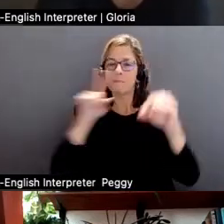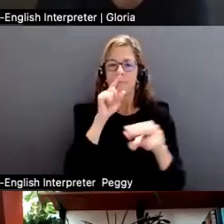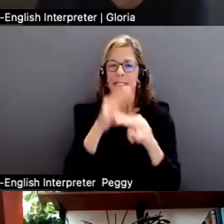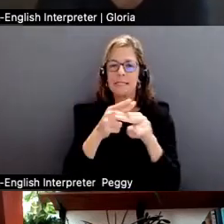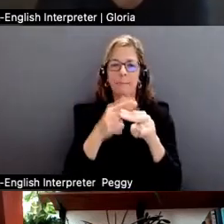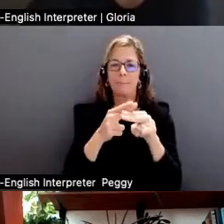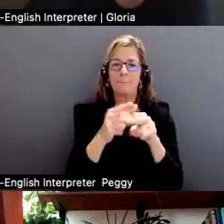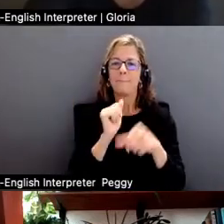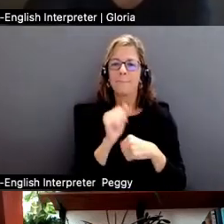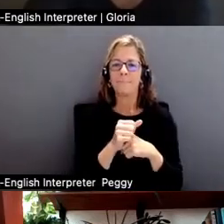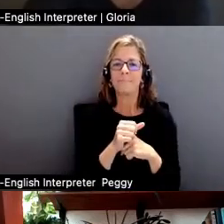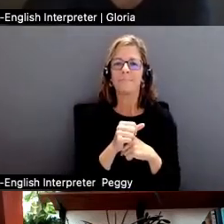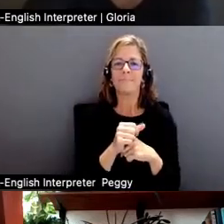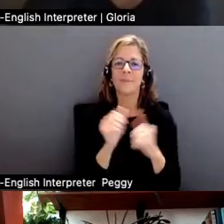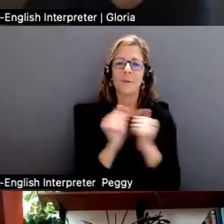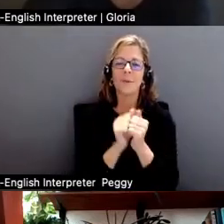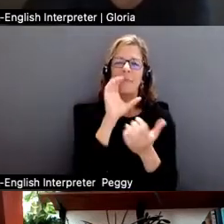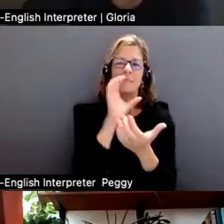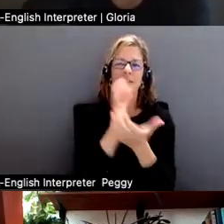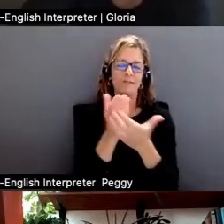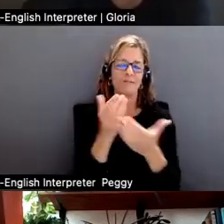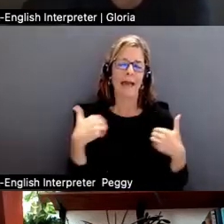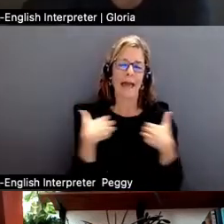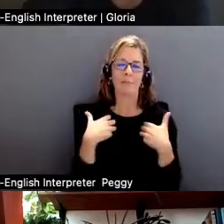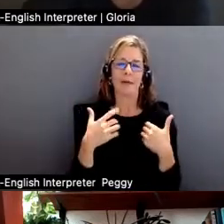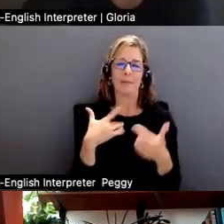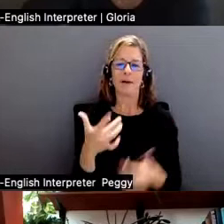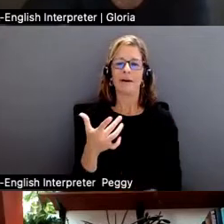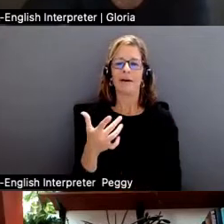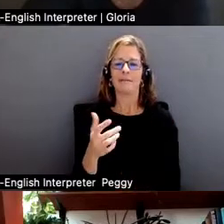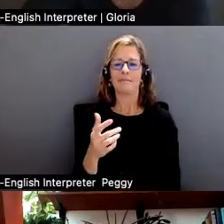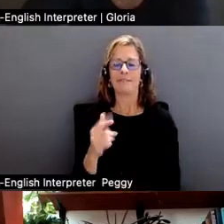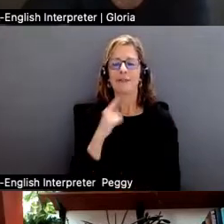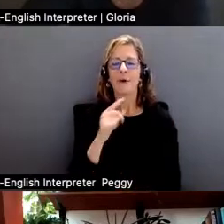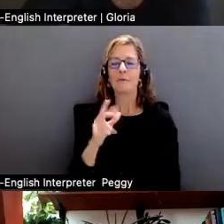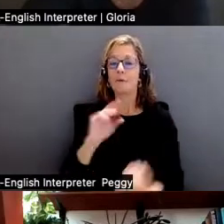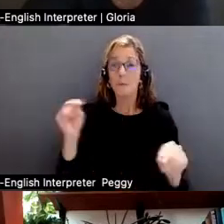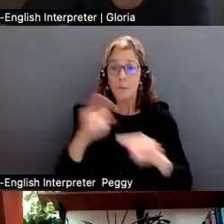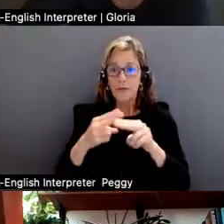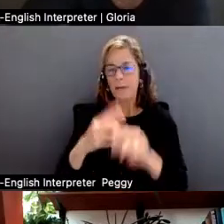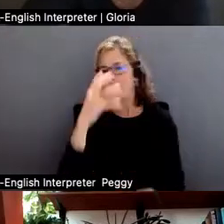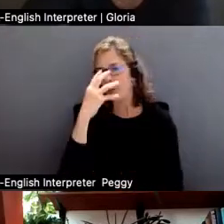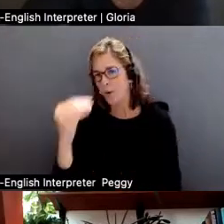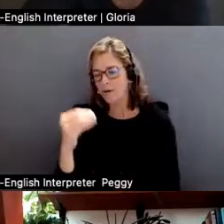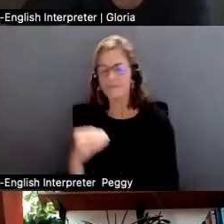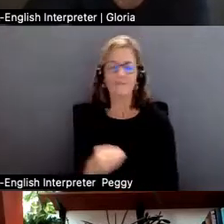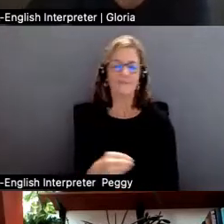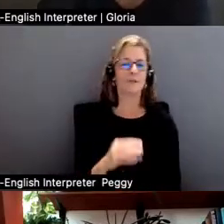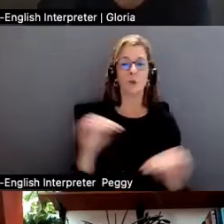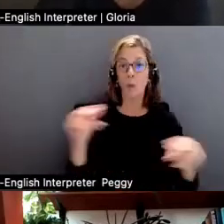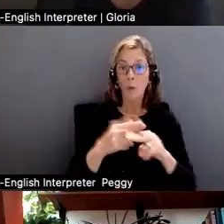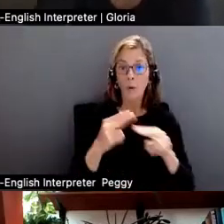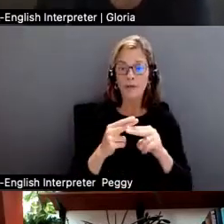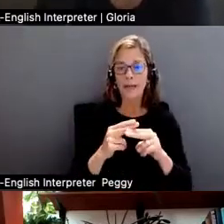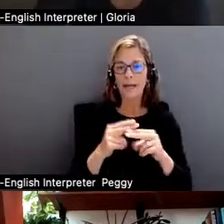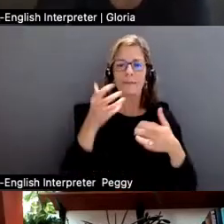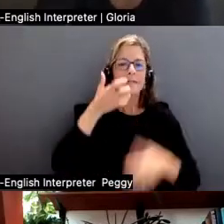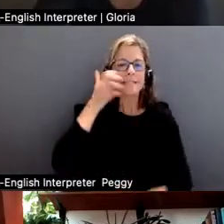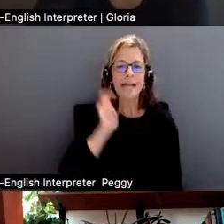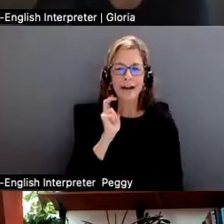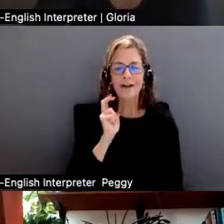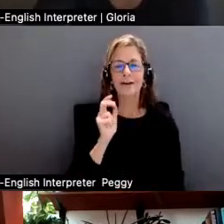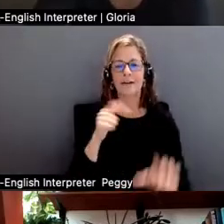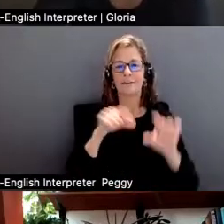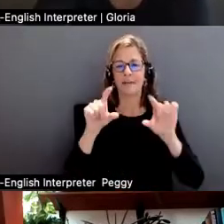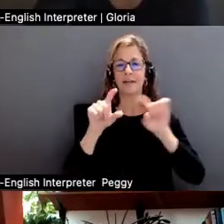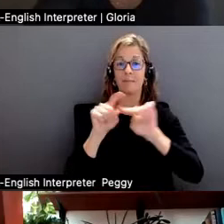they get an animal name. So anonymous liger or anonymous wolf. This is a